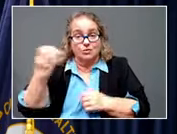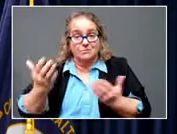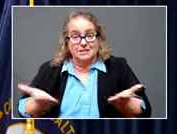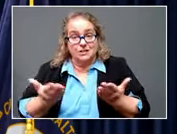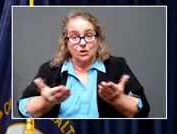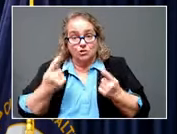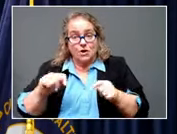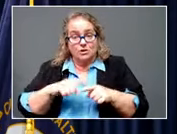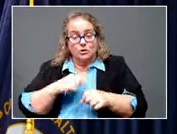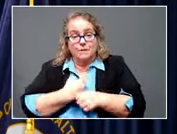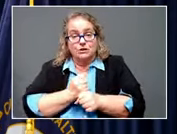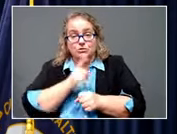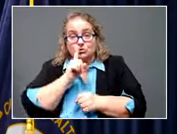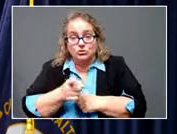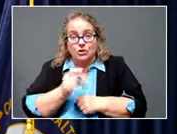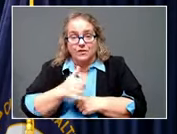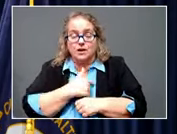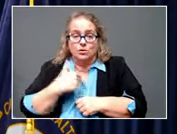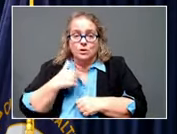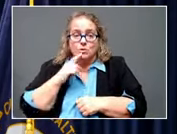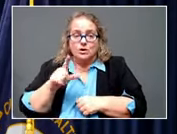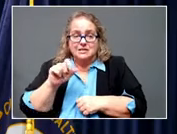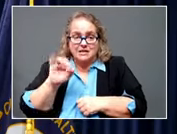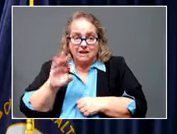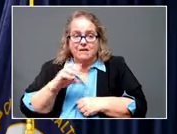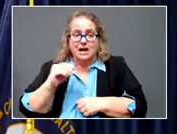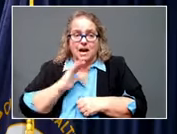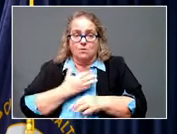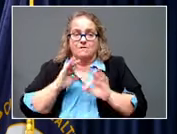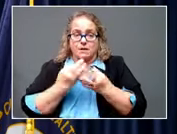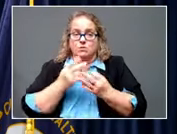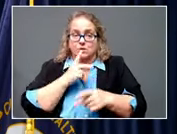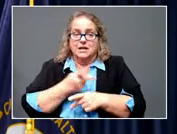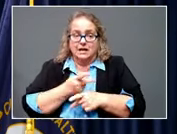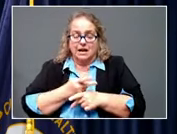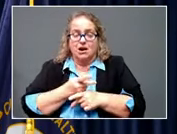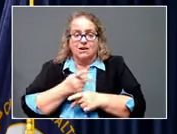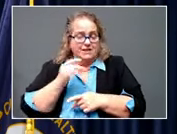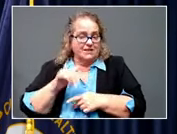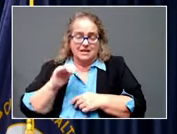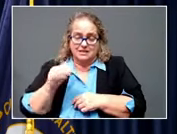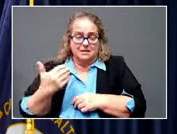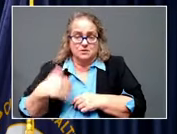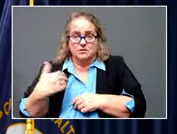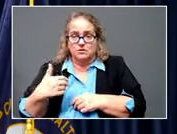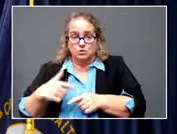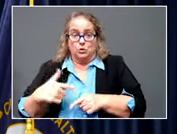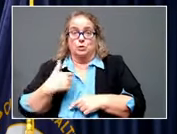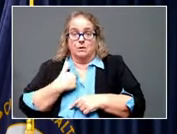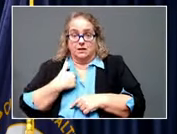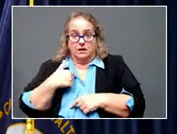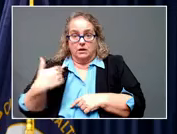that we were safe and that our families were taken care of. And that seems to be, to me, the true